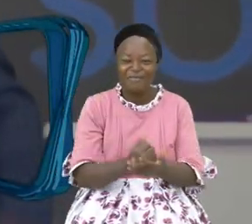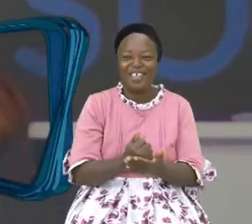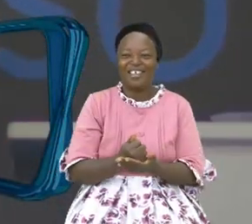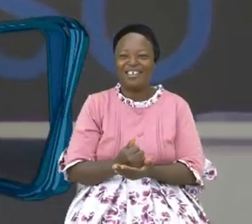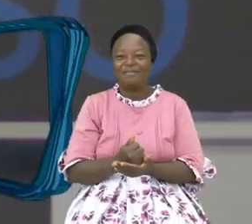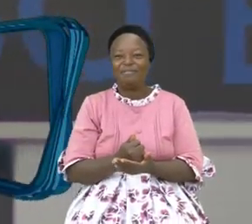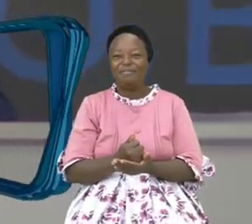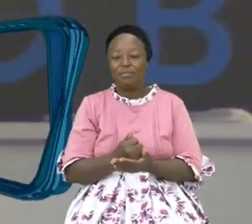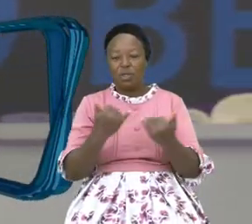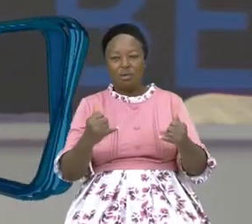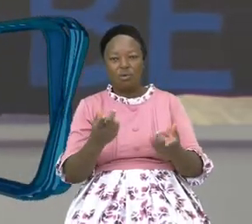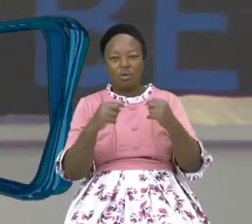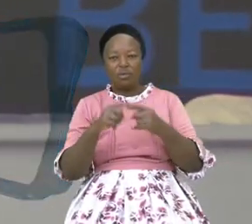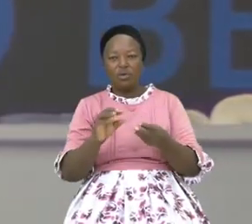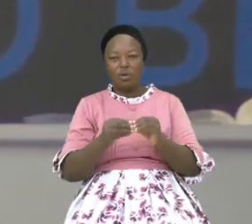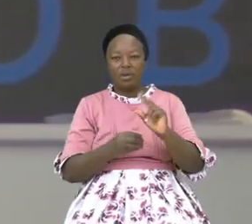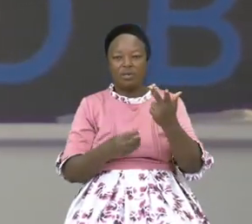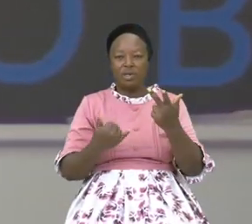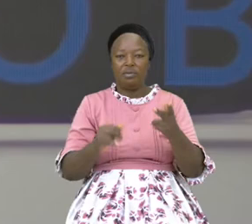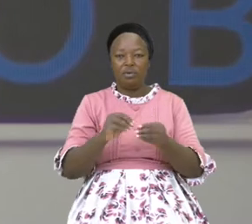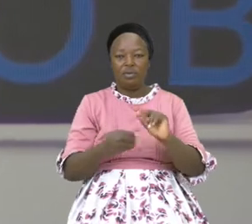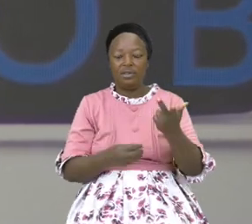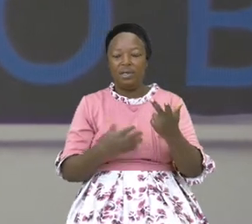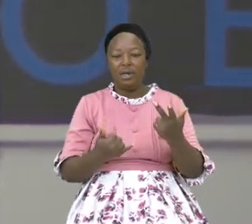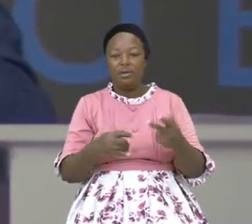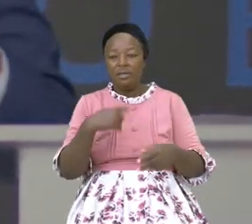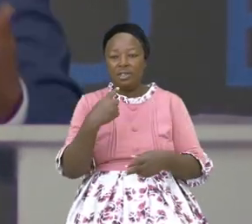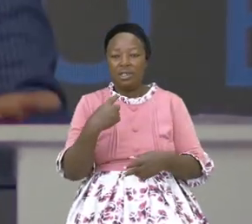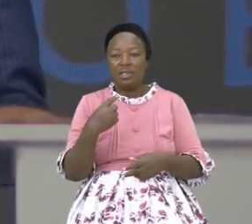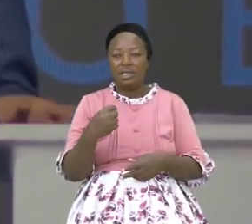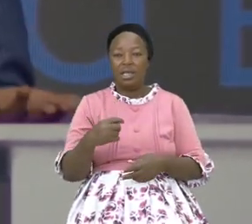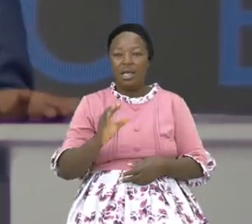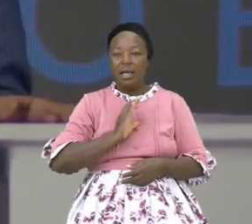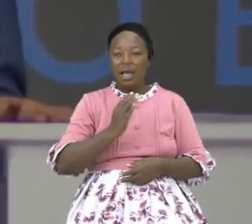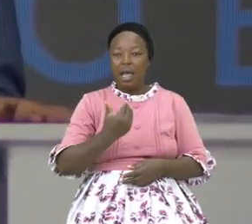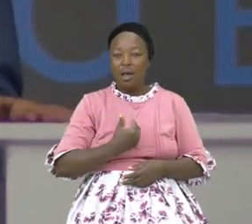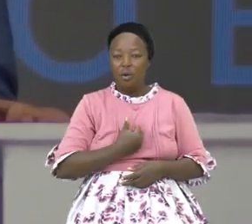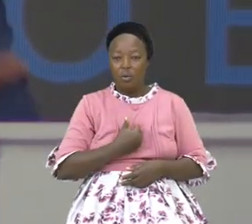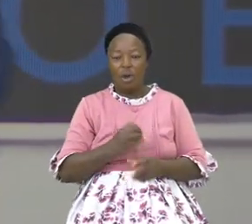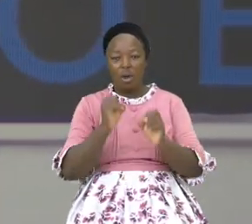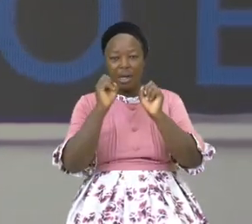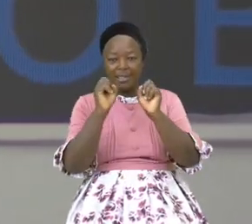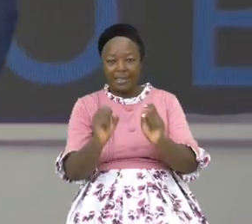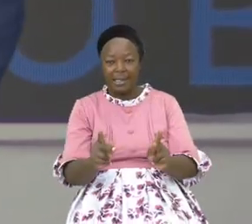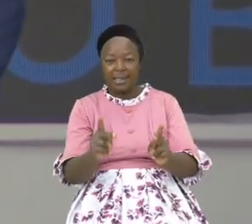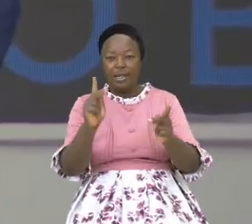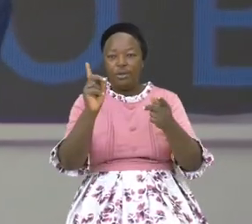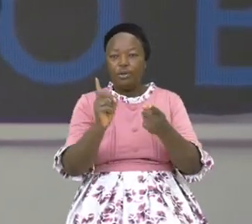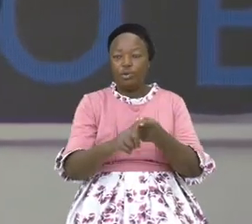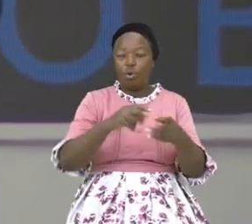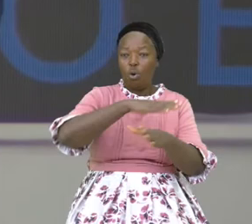Amen. Now we're coming to number three here. Number three here says, our access to